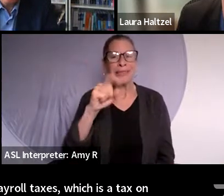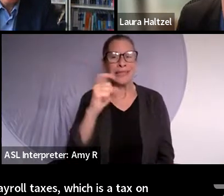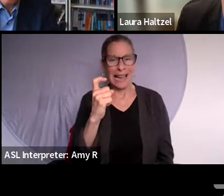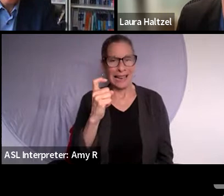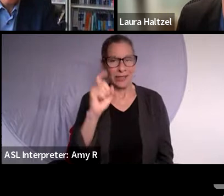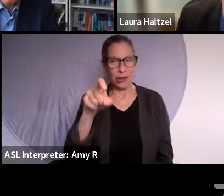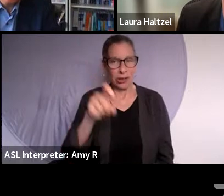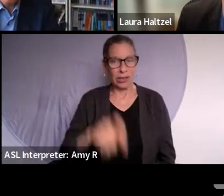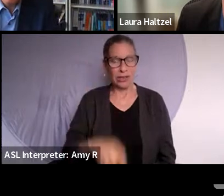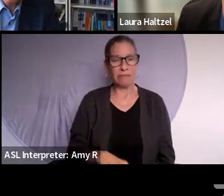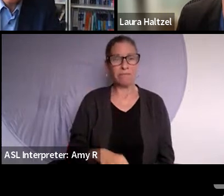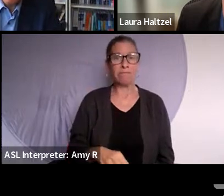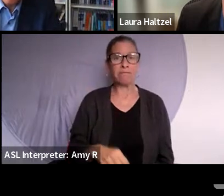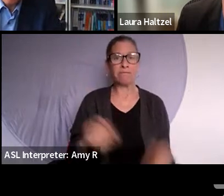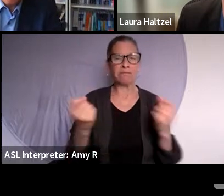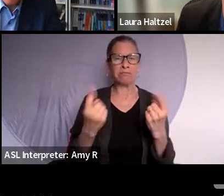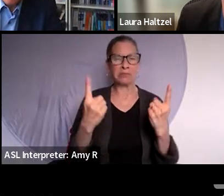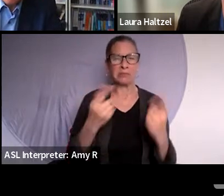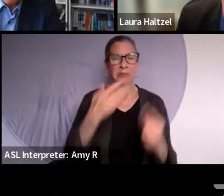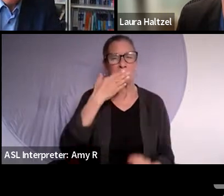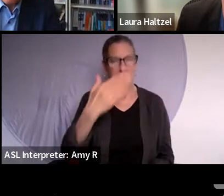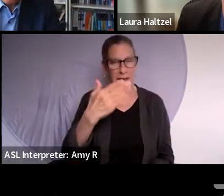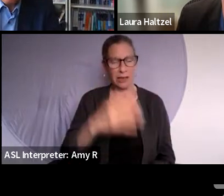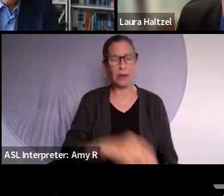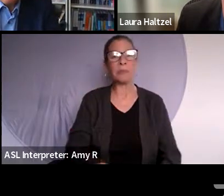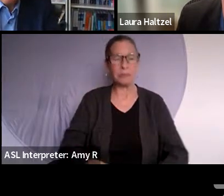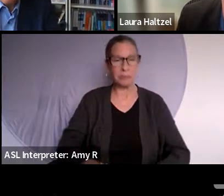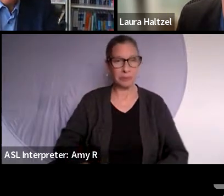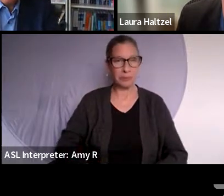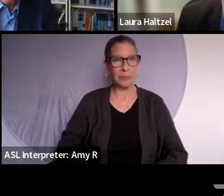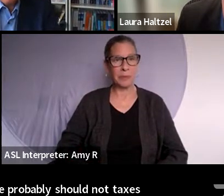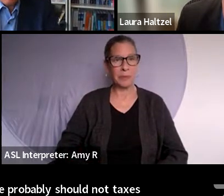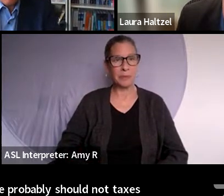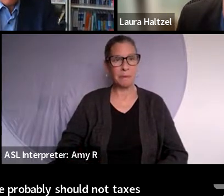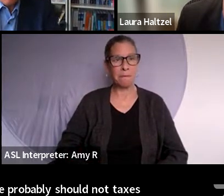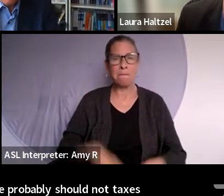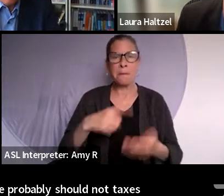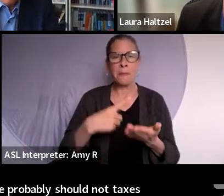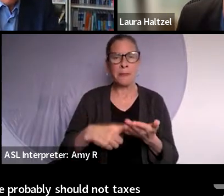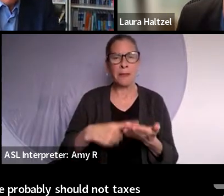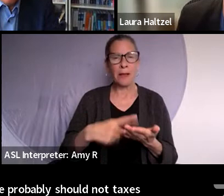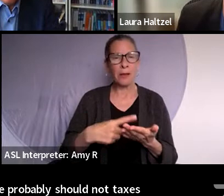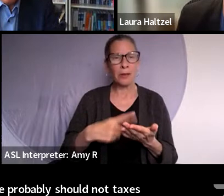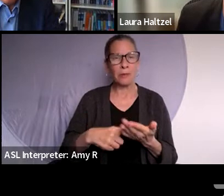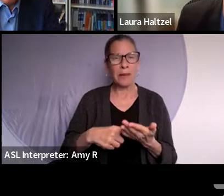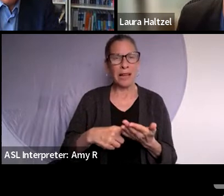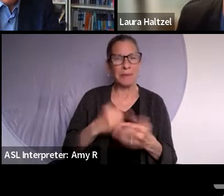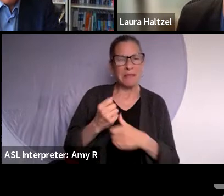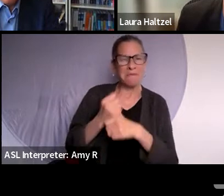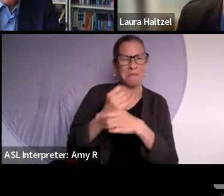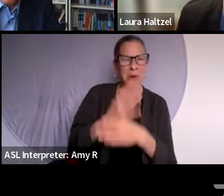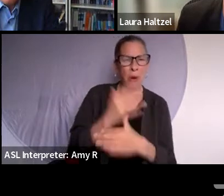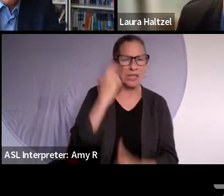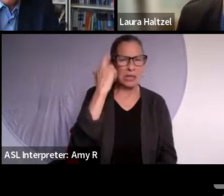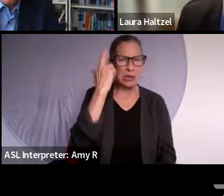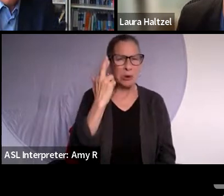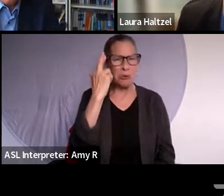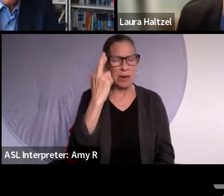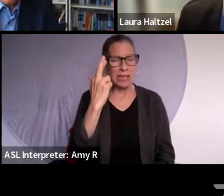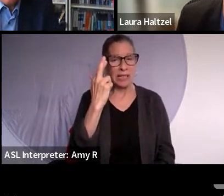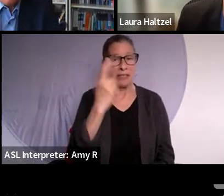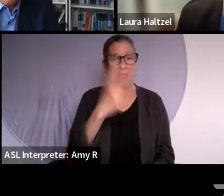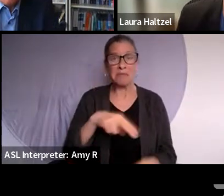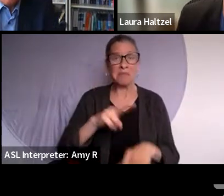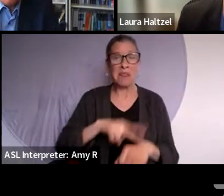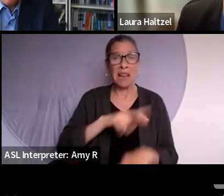Very fair, very comprehensive, Jason. I appreciate it. I want to sort of talk a little bit about root causes here. So I think a natural question